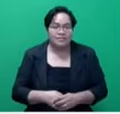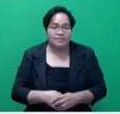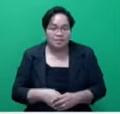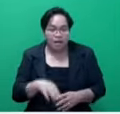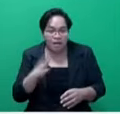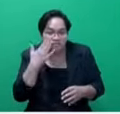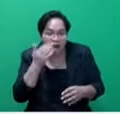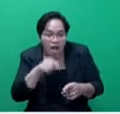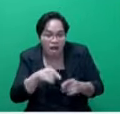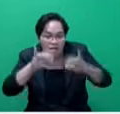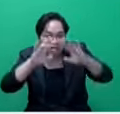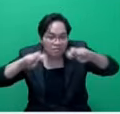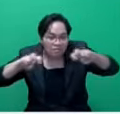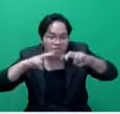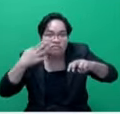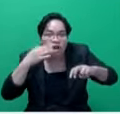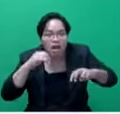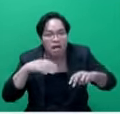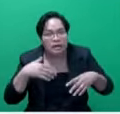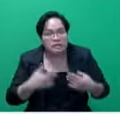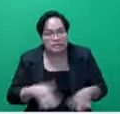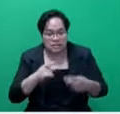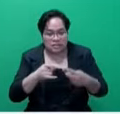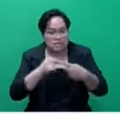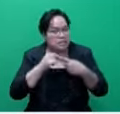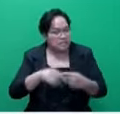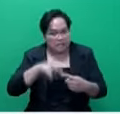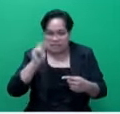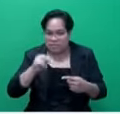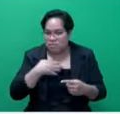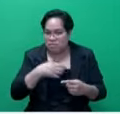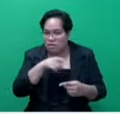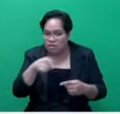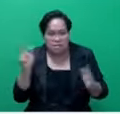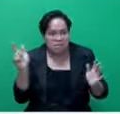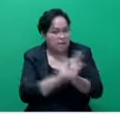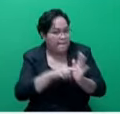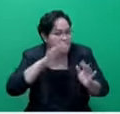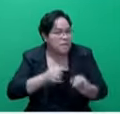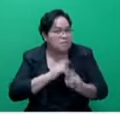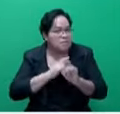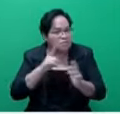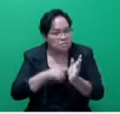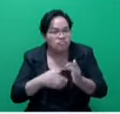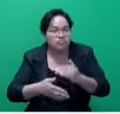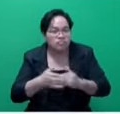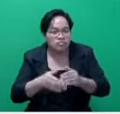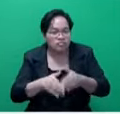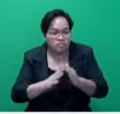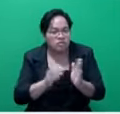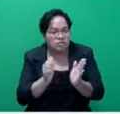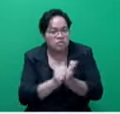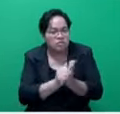findings from these investigations have highlighted the need to strengthen the legal and governance framework surrounding the housing